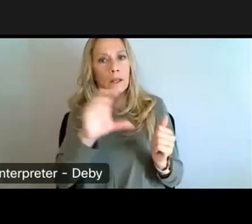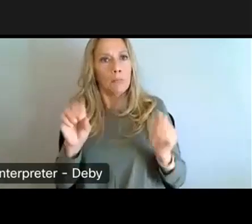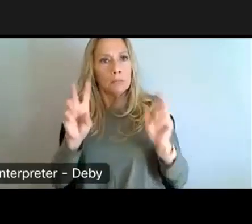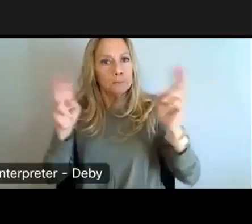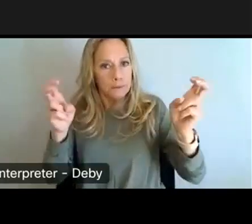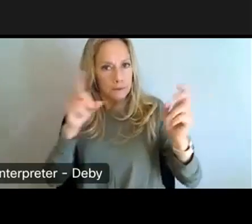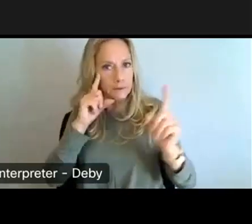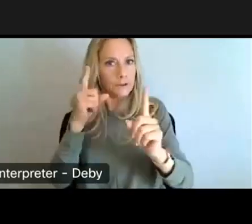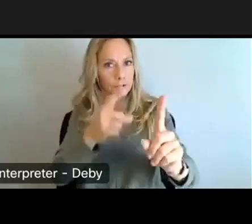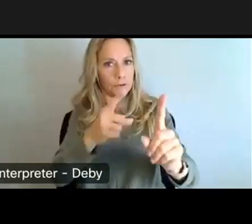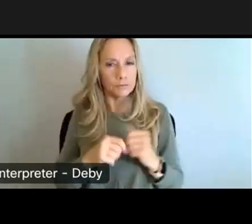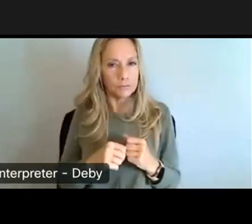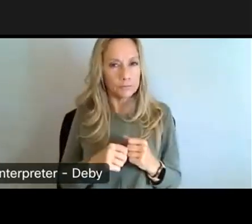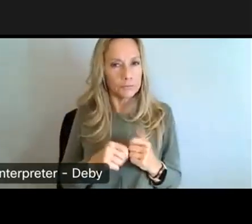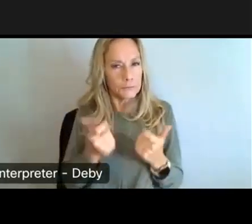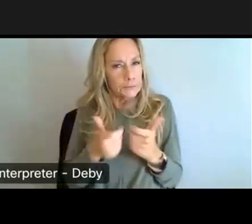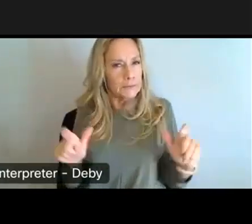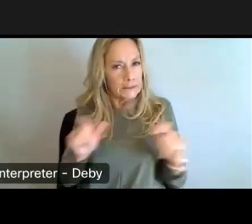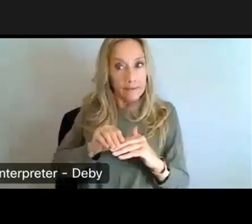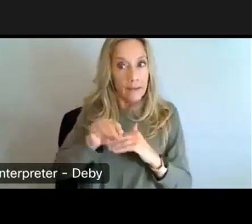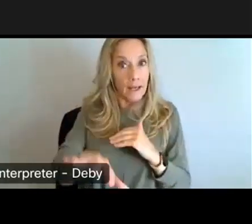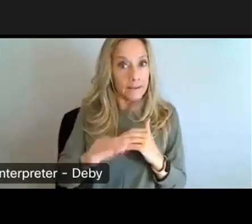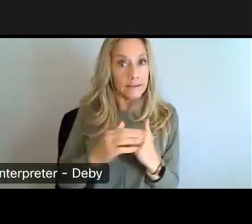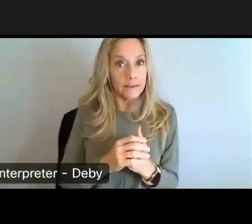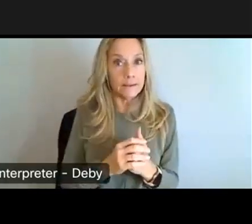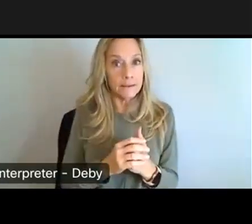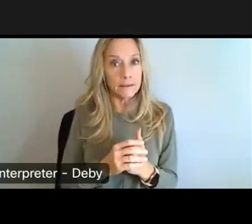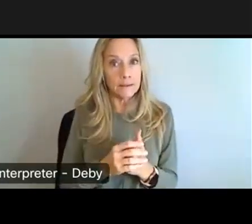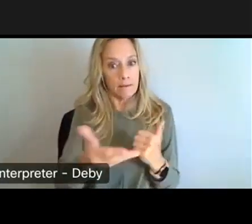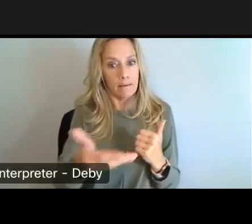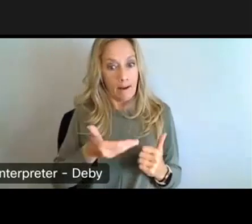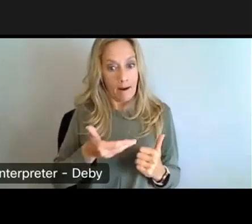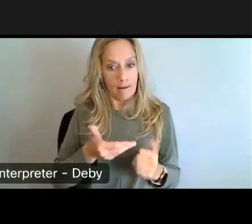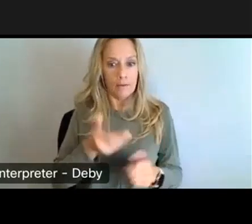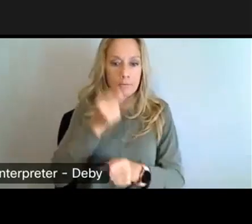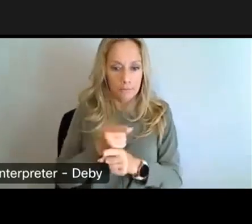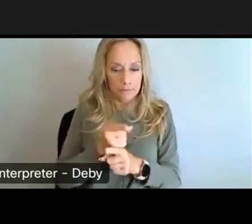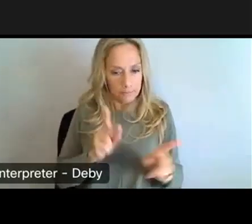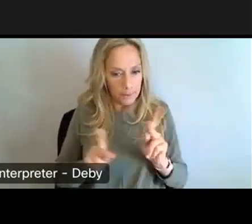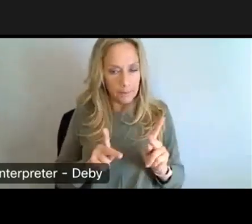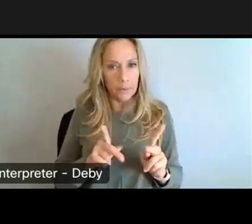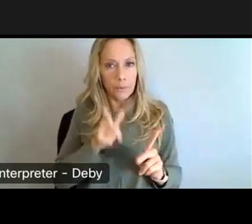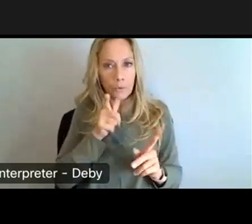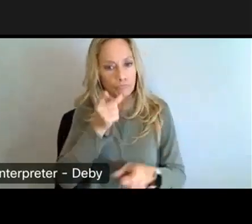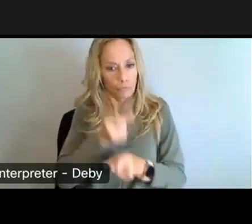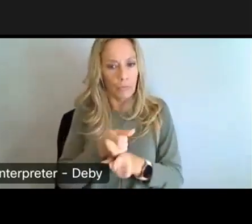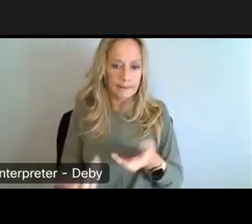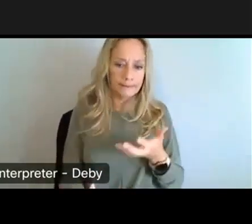that's one of my biggest pieces of advice is hiring the right people who are going to be the right fit.